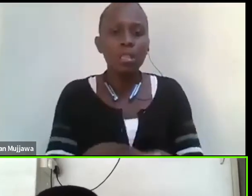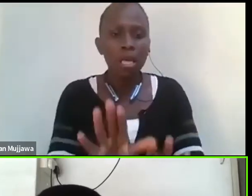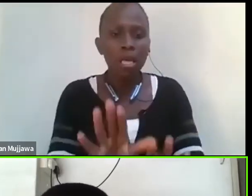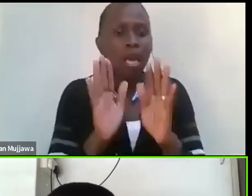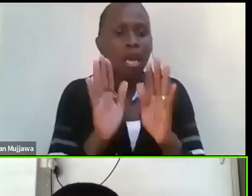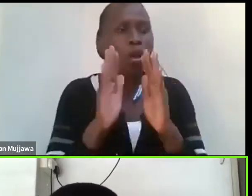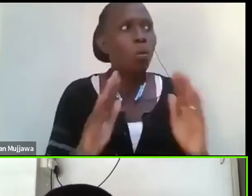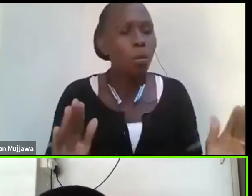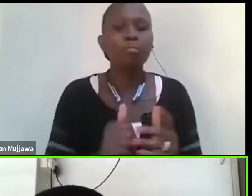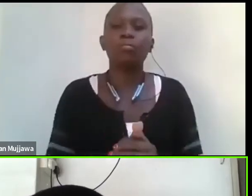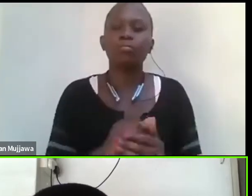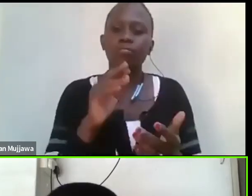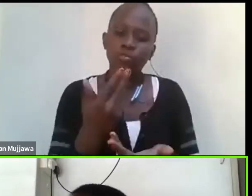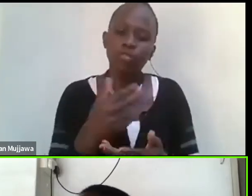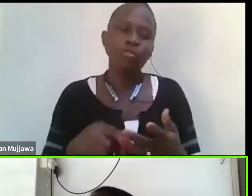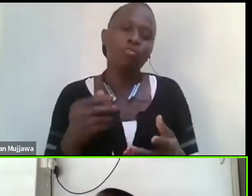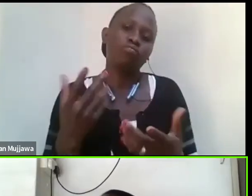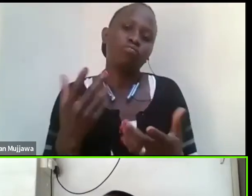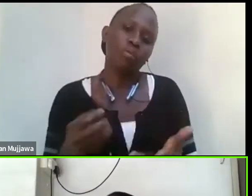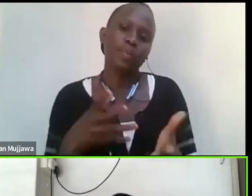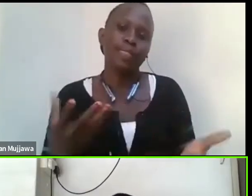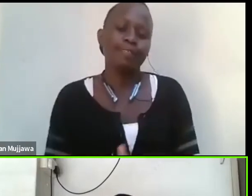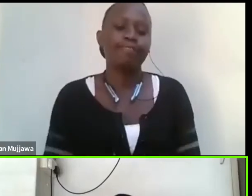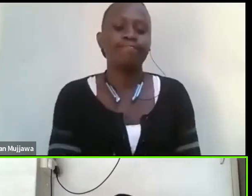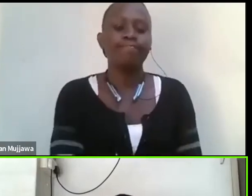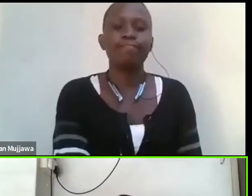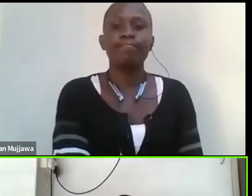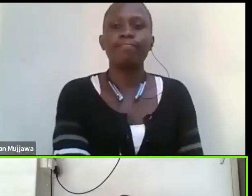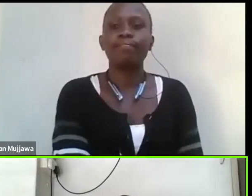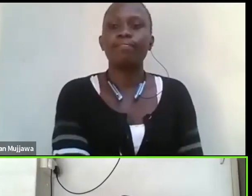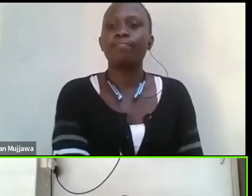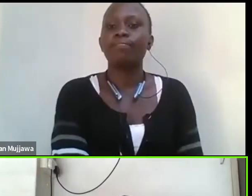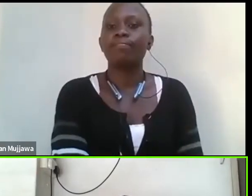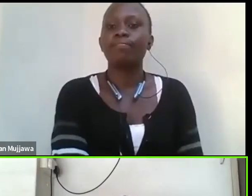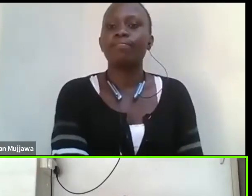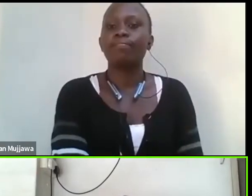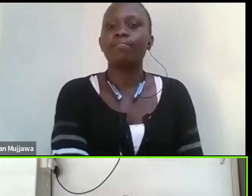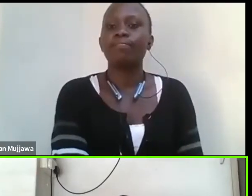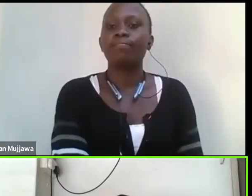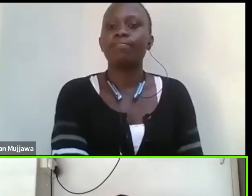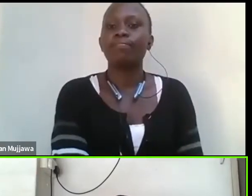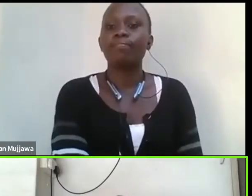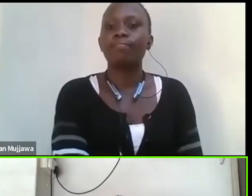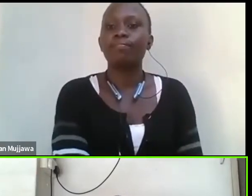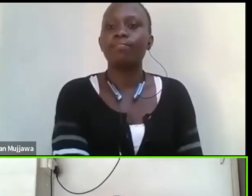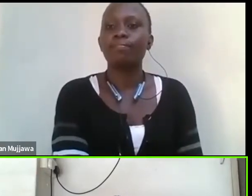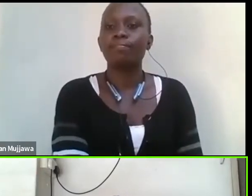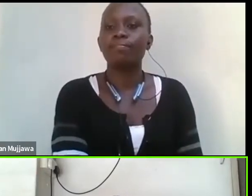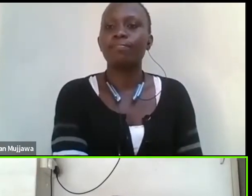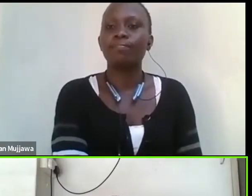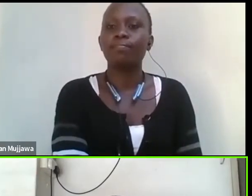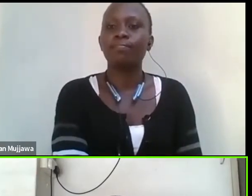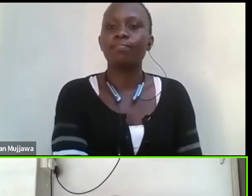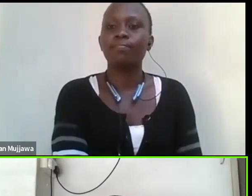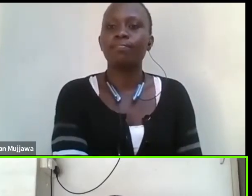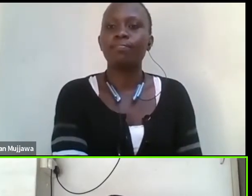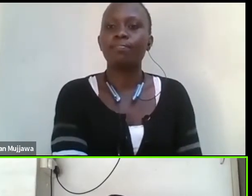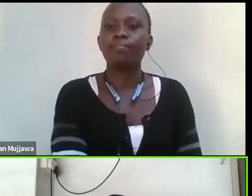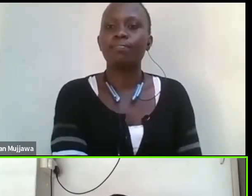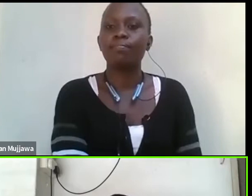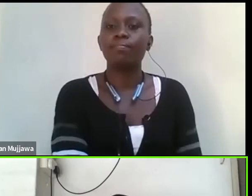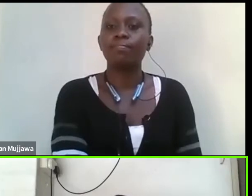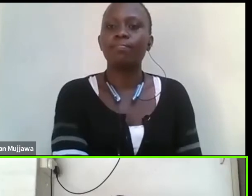costs. Staying relevant is another opportunity that came